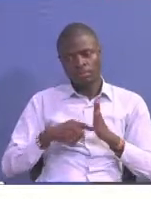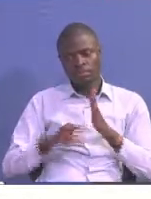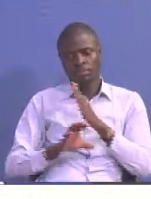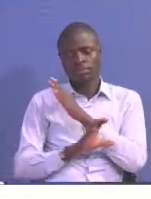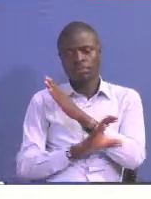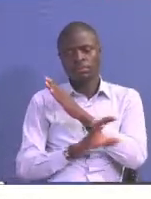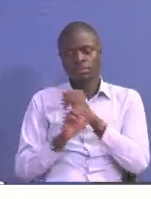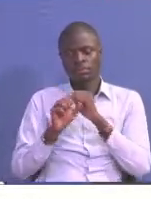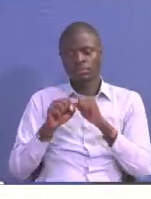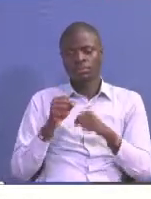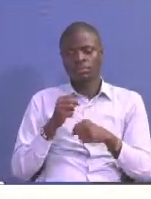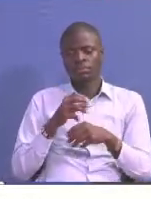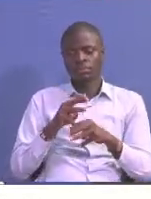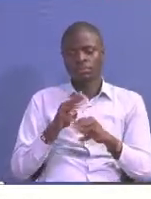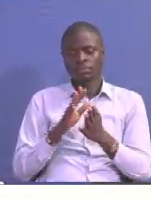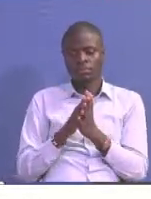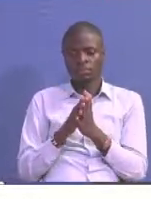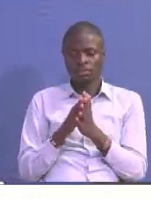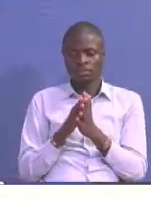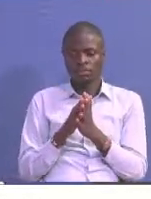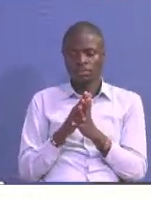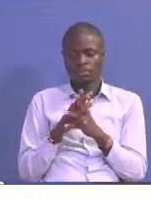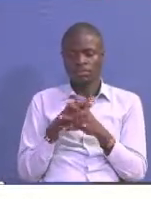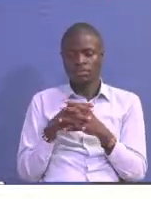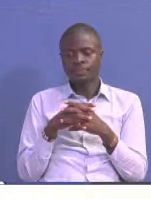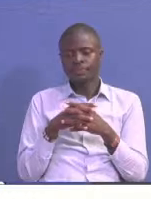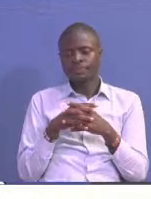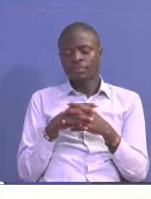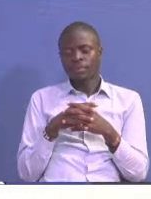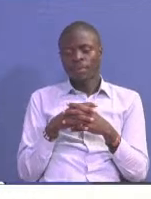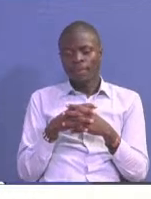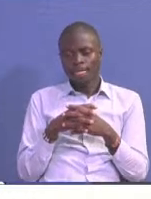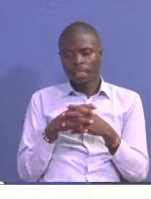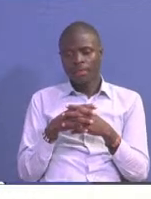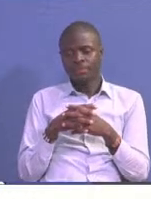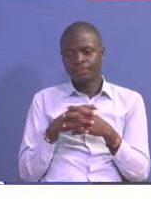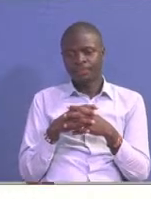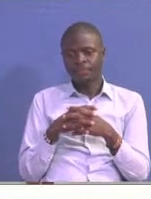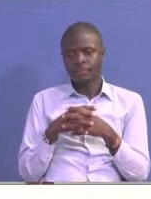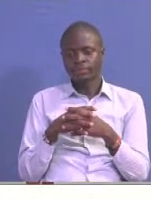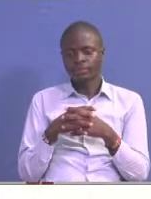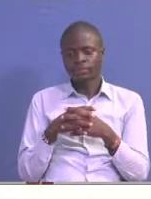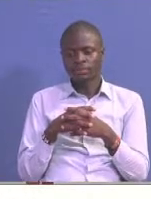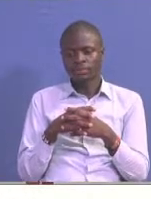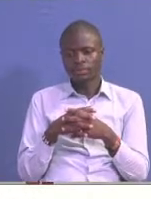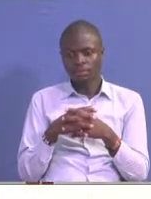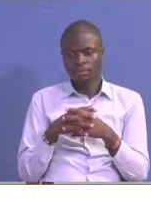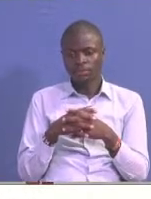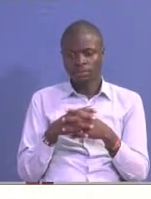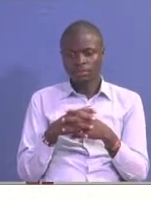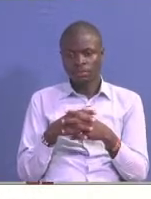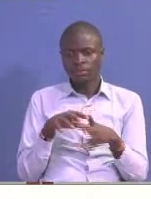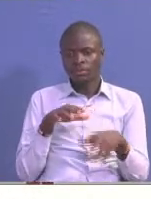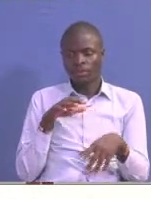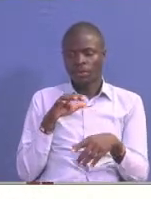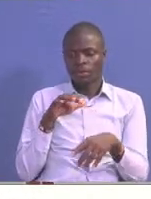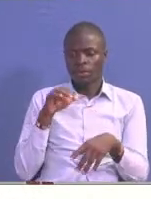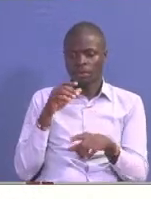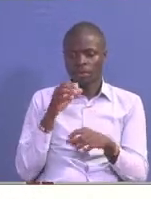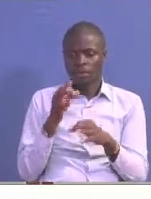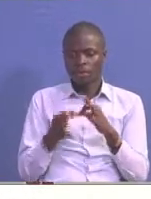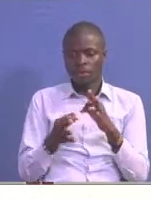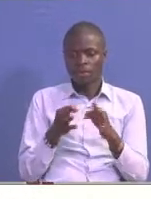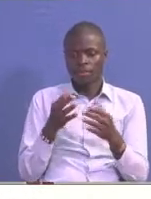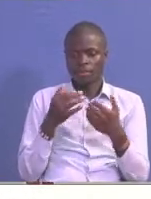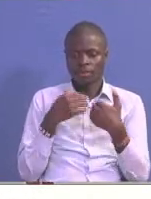manage brain drain very easily. Sure. Thank you very much. Sure, thank you. I want to ask if there's any question from the people